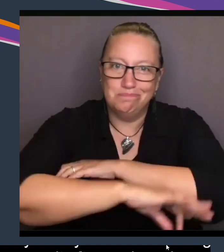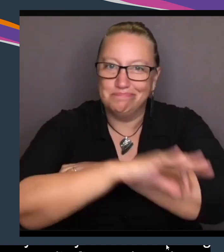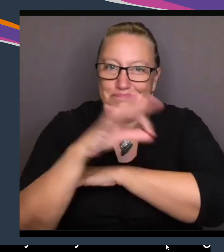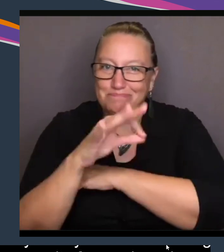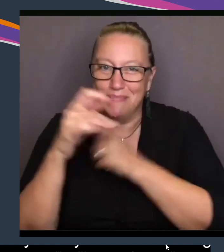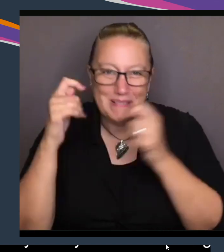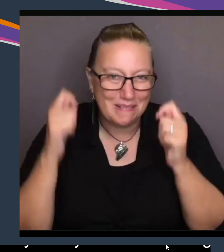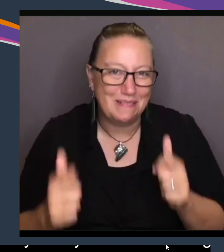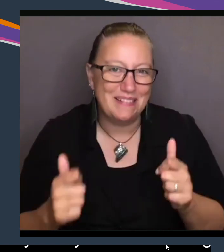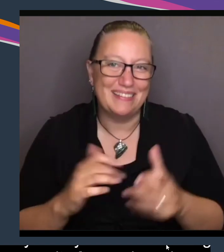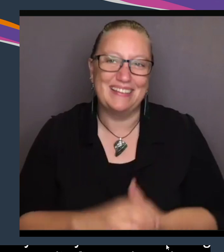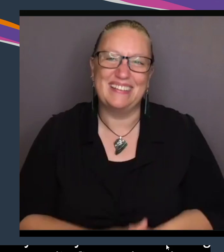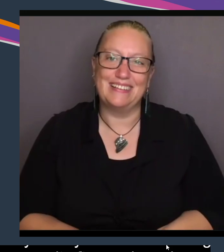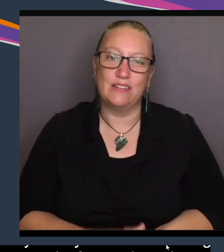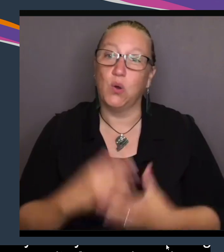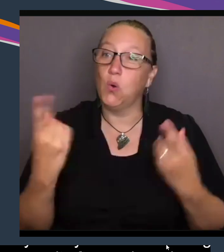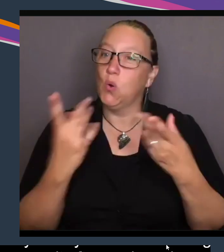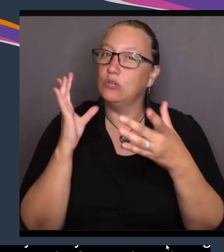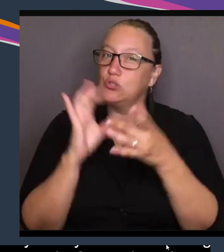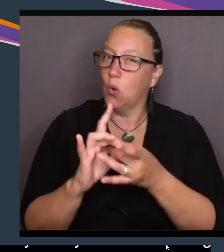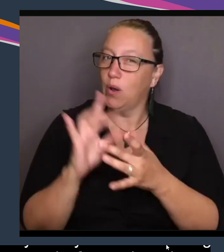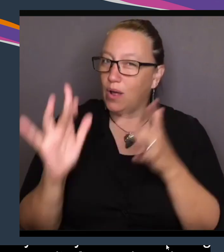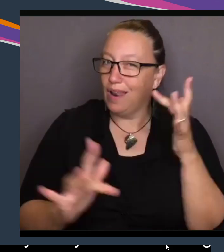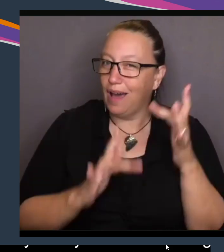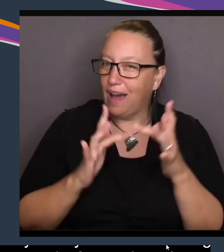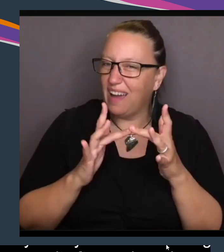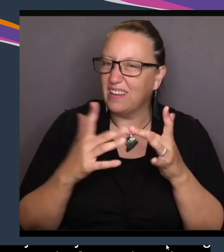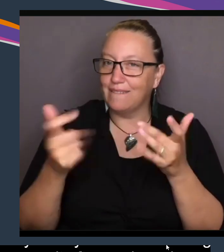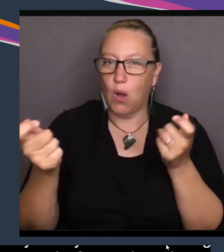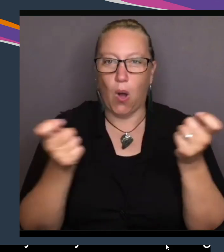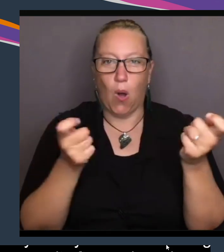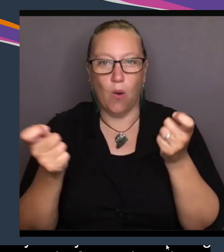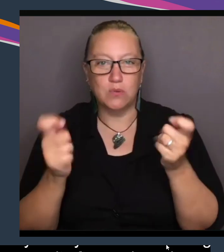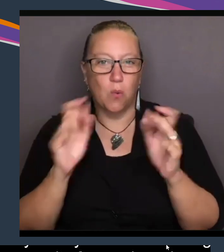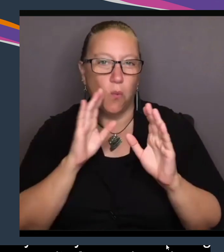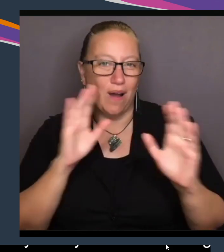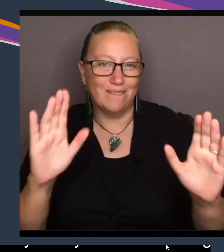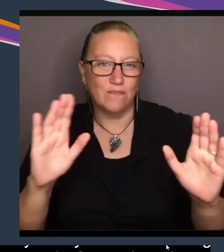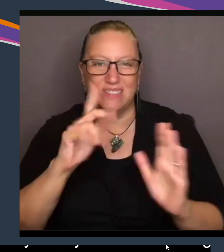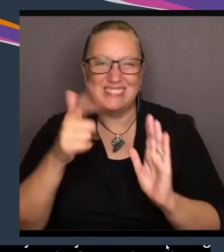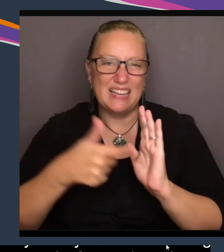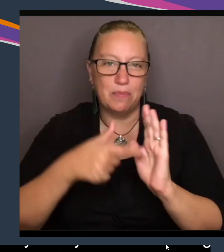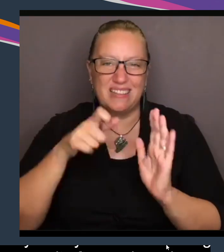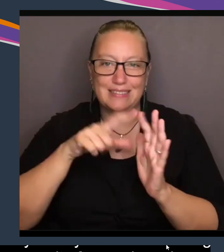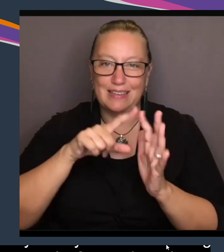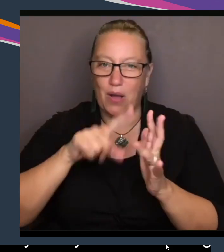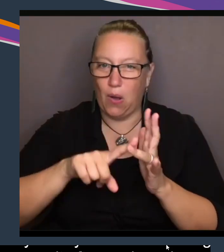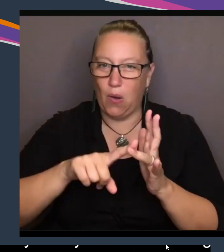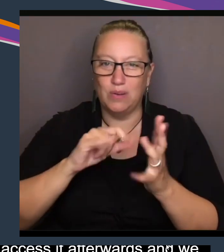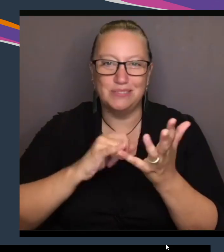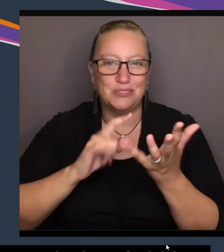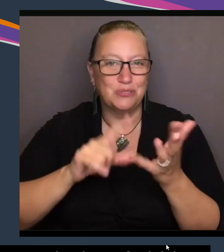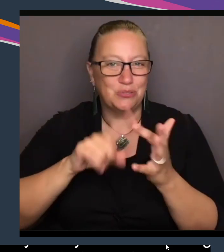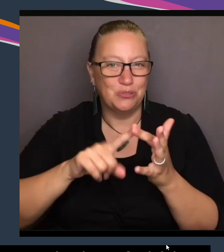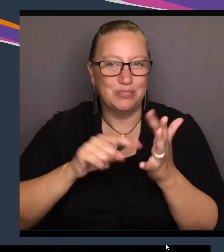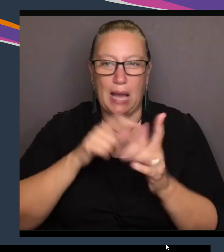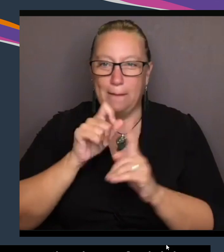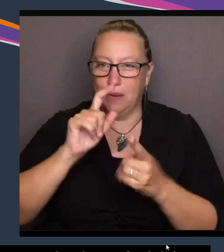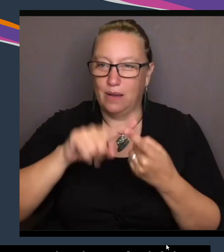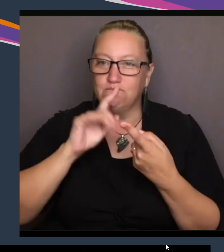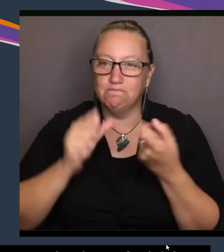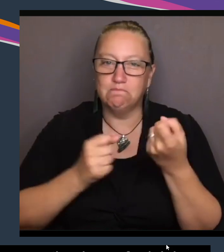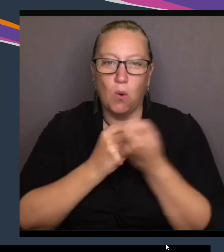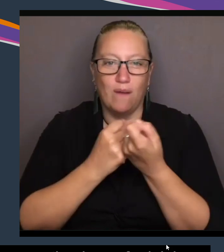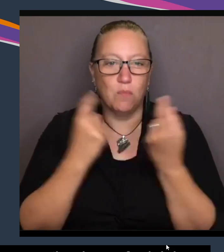For those joining online, you're being hosted by our wonderful Deputy CEO, Sue Tape, with the support of Kira. And